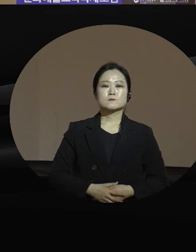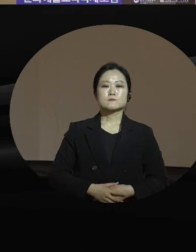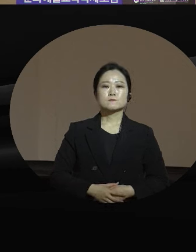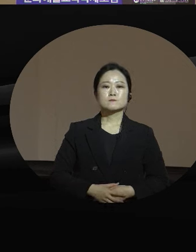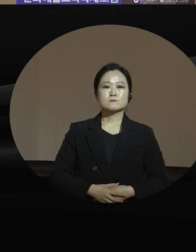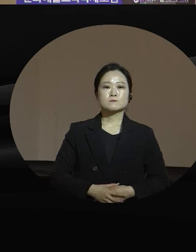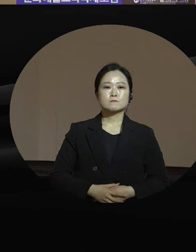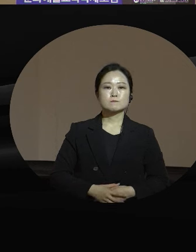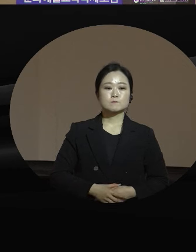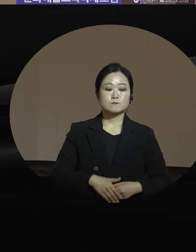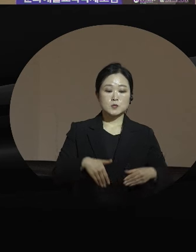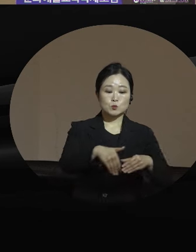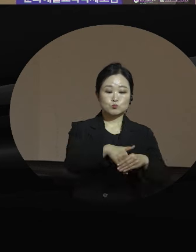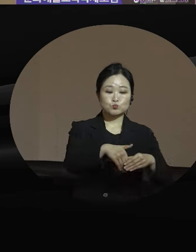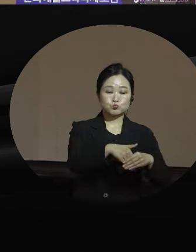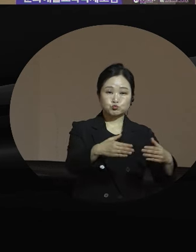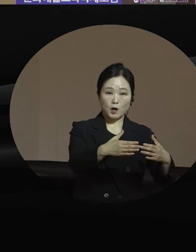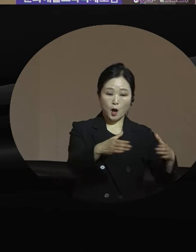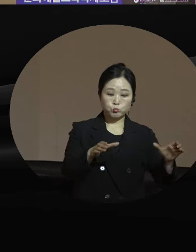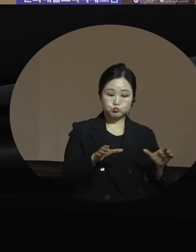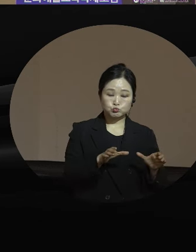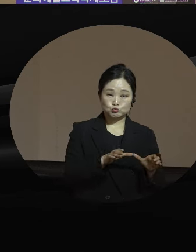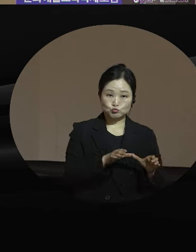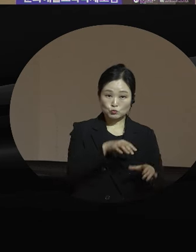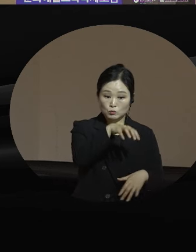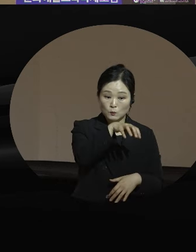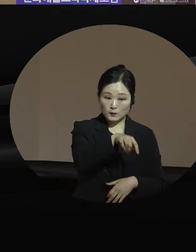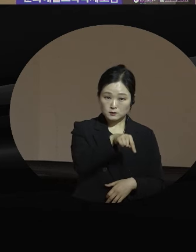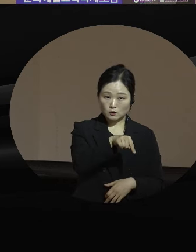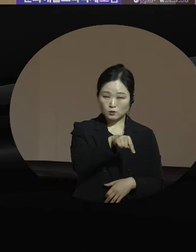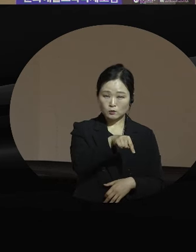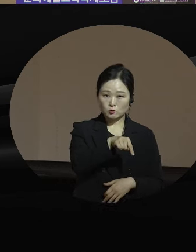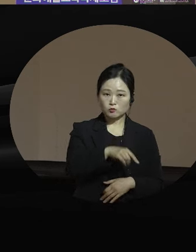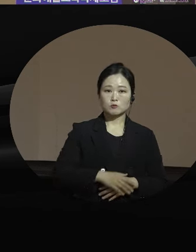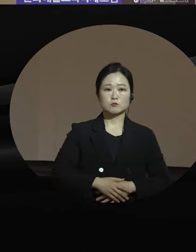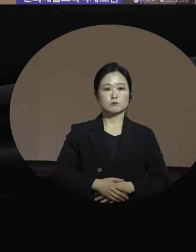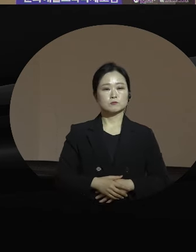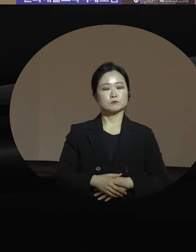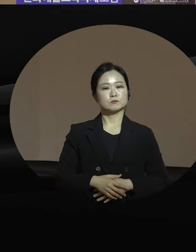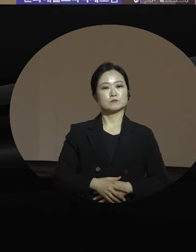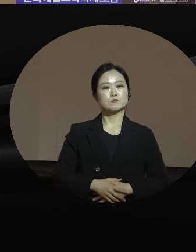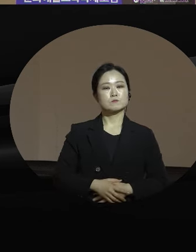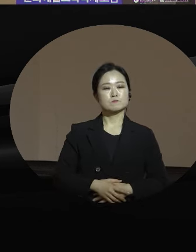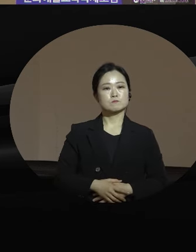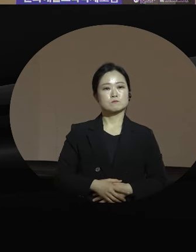then also that we newly updated and adopted the law on culture